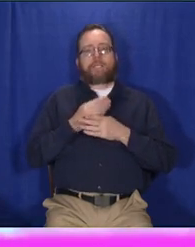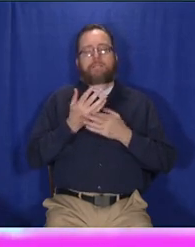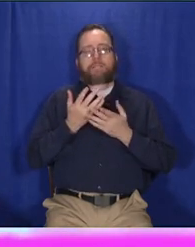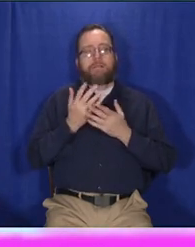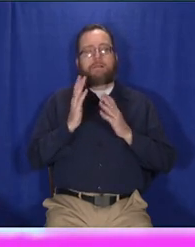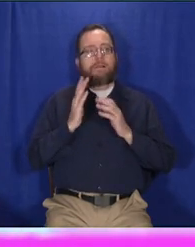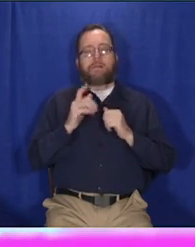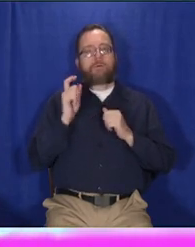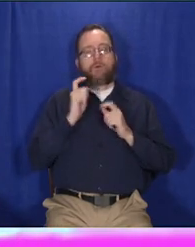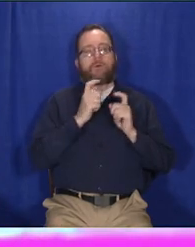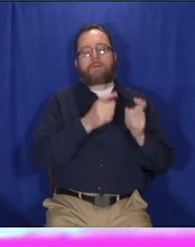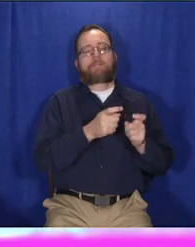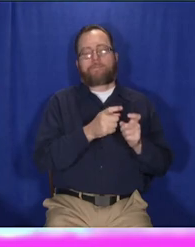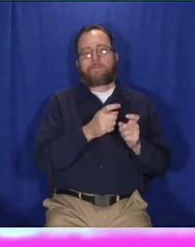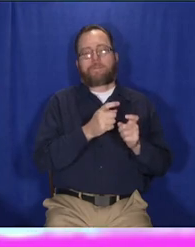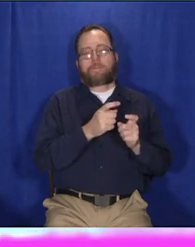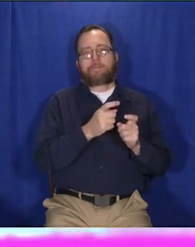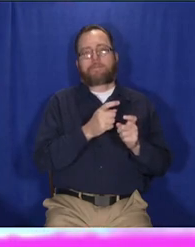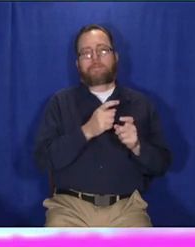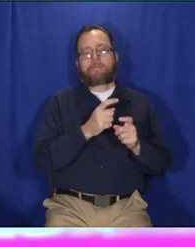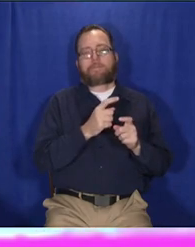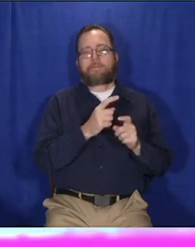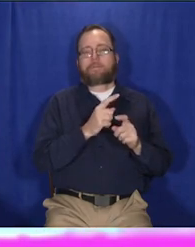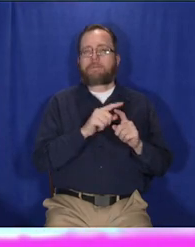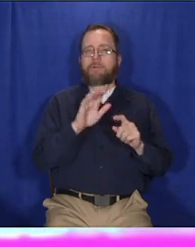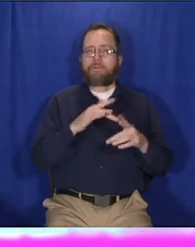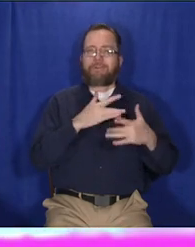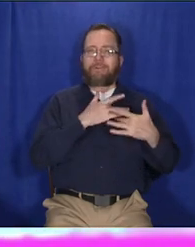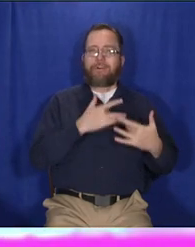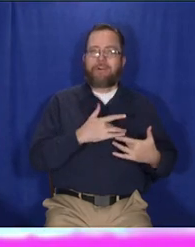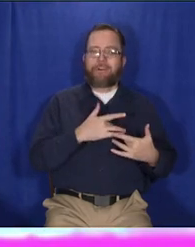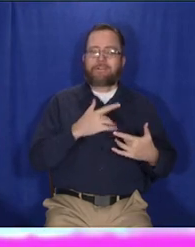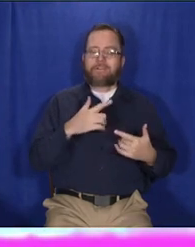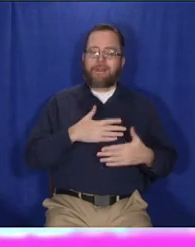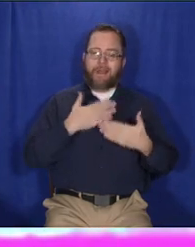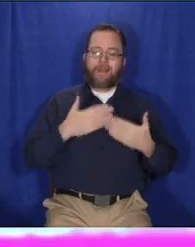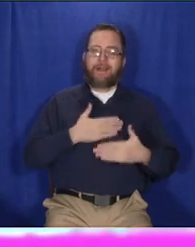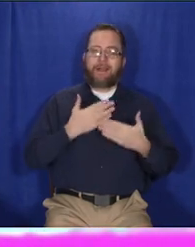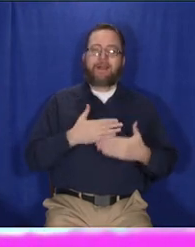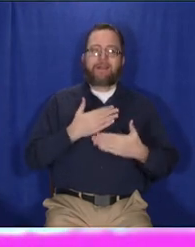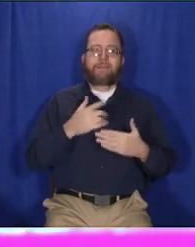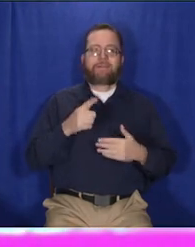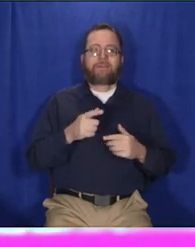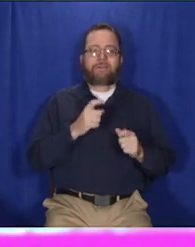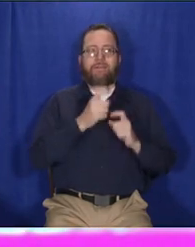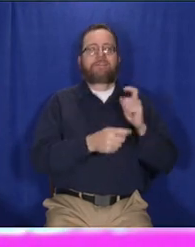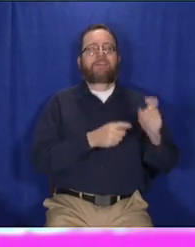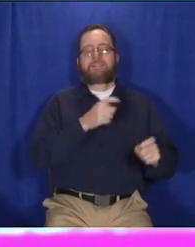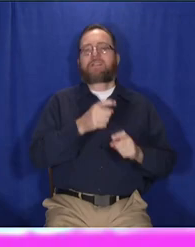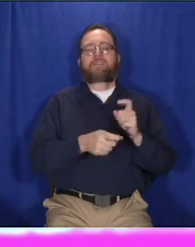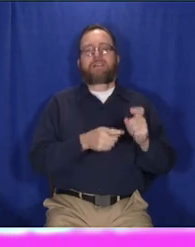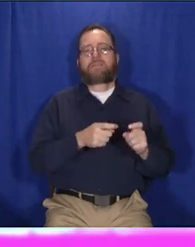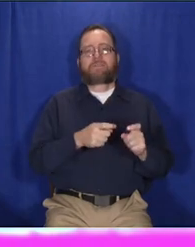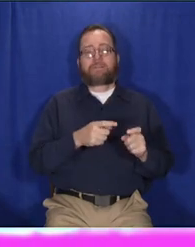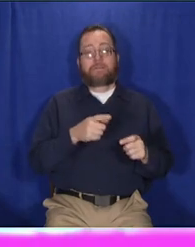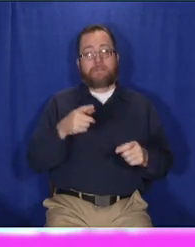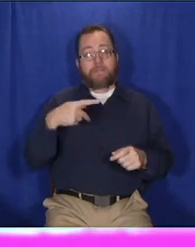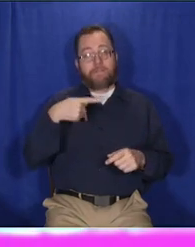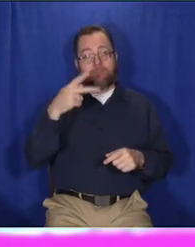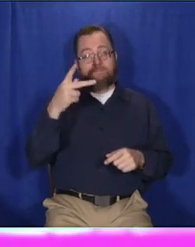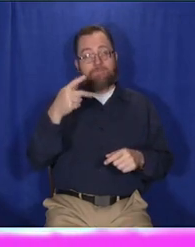follow our money. And so what we see as we look at the Philippians is an example of people